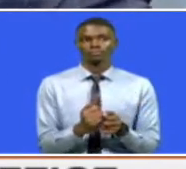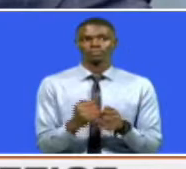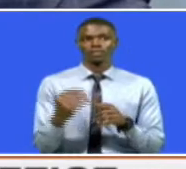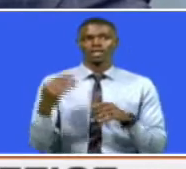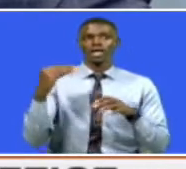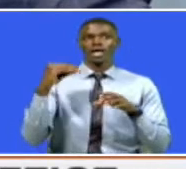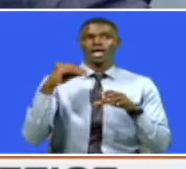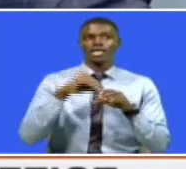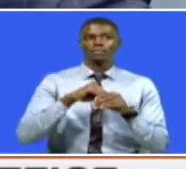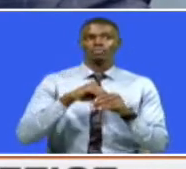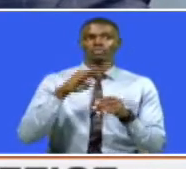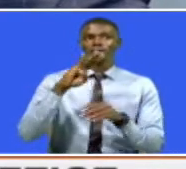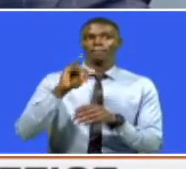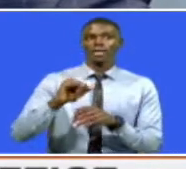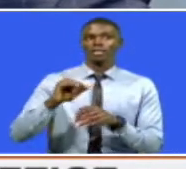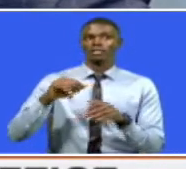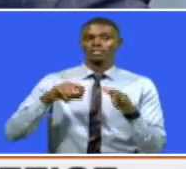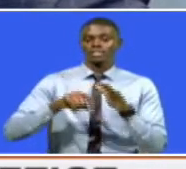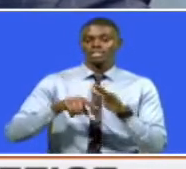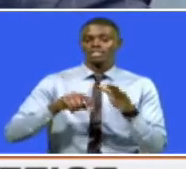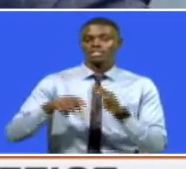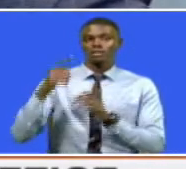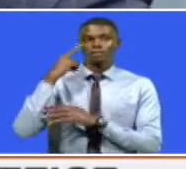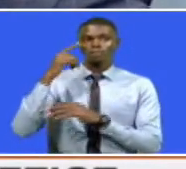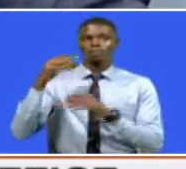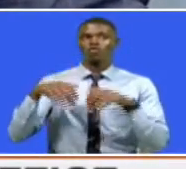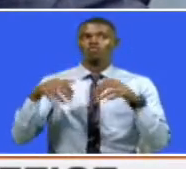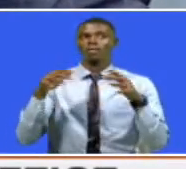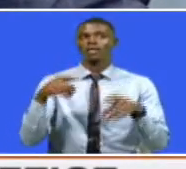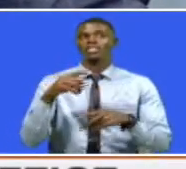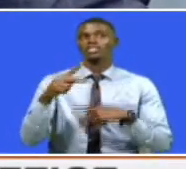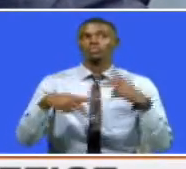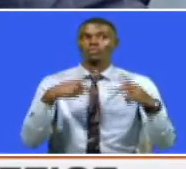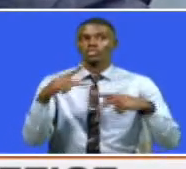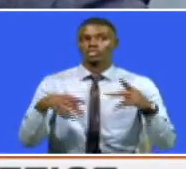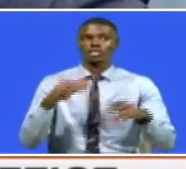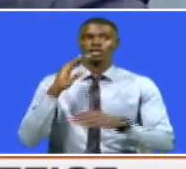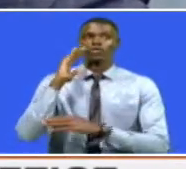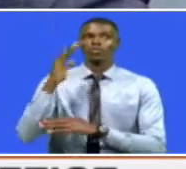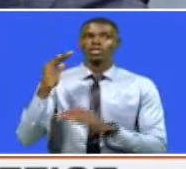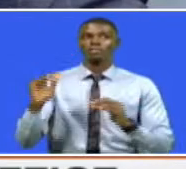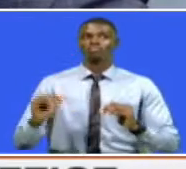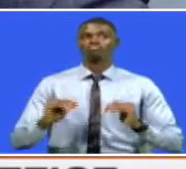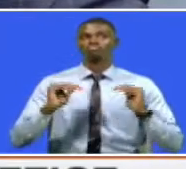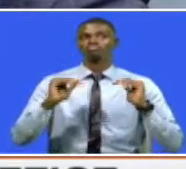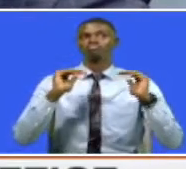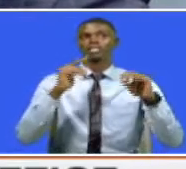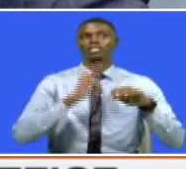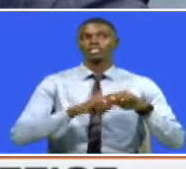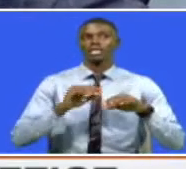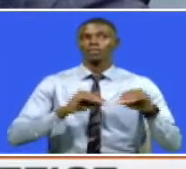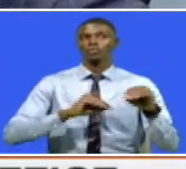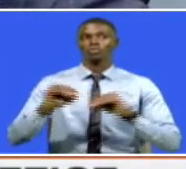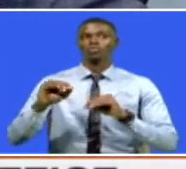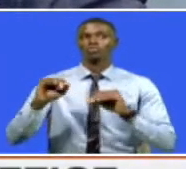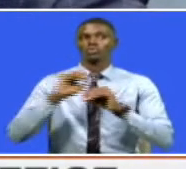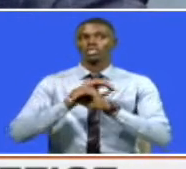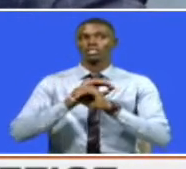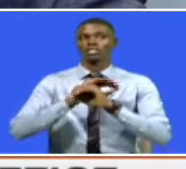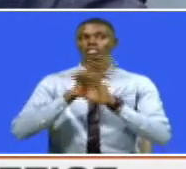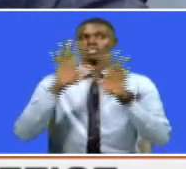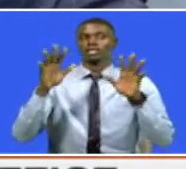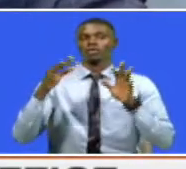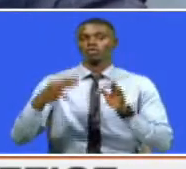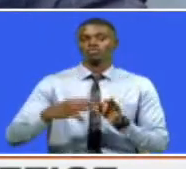input by way of seeds for farmers. This progressively actually will be escalated while we are moving into the period of the long